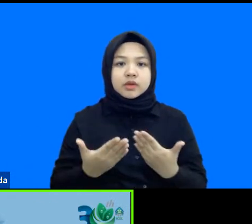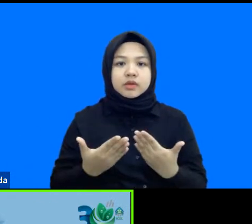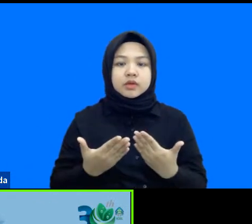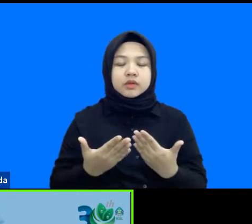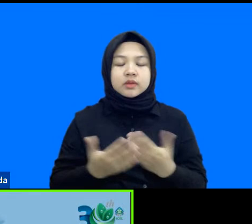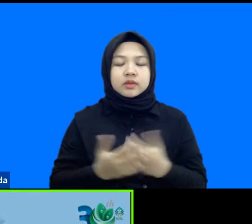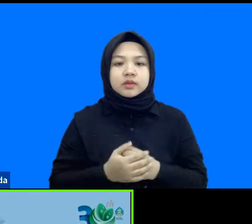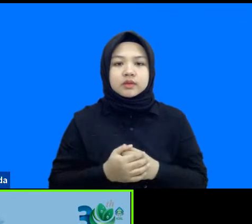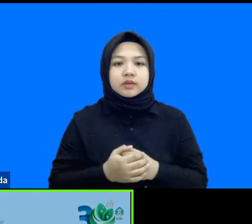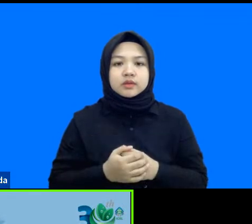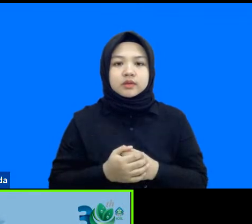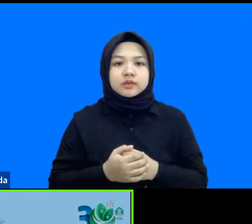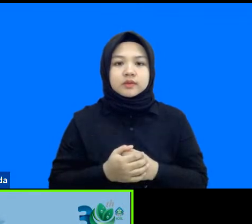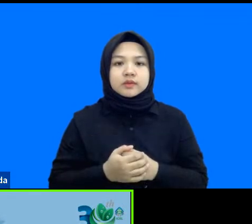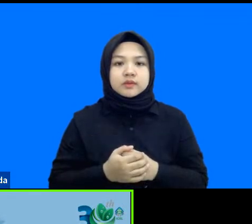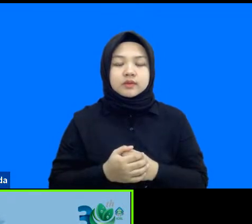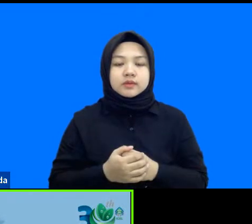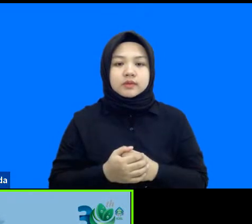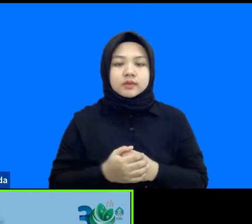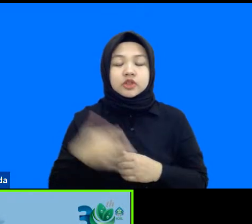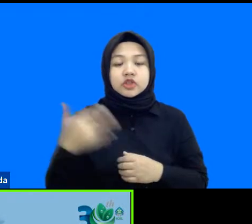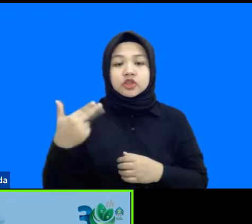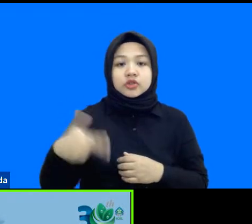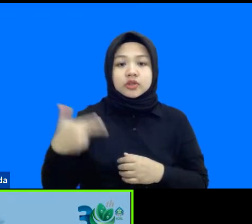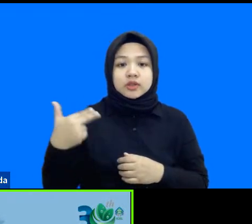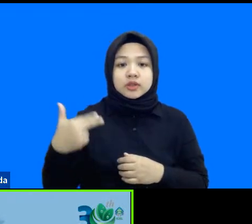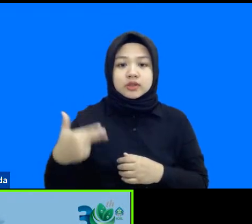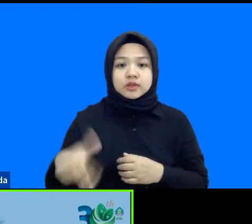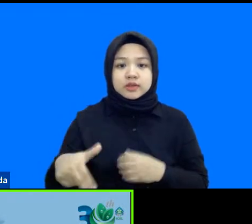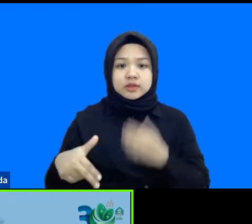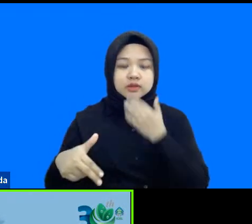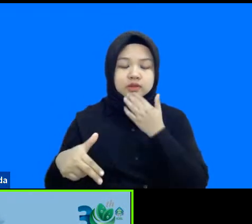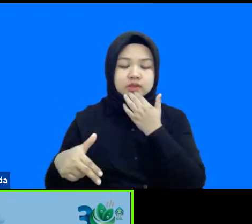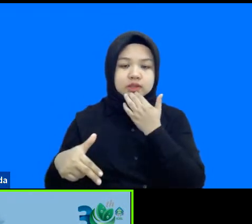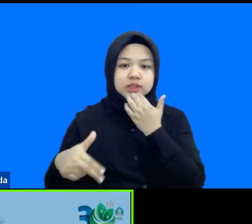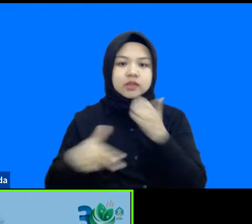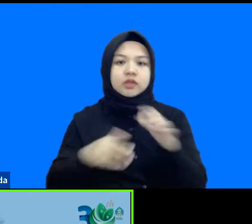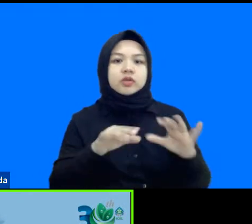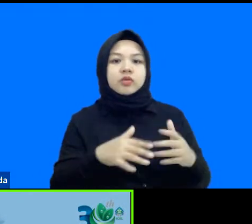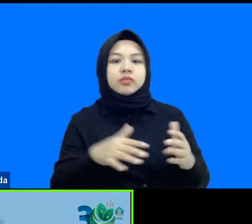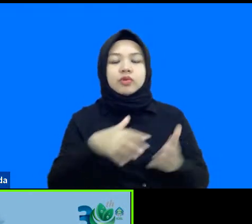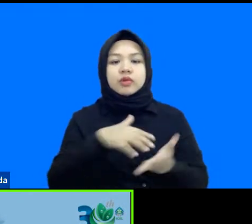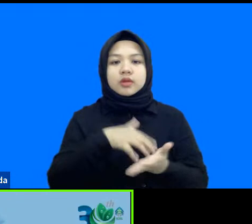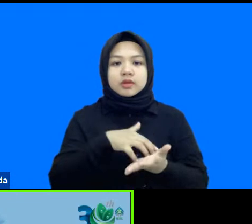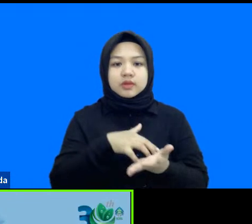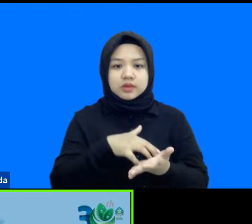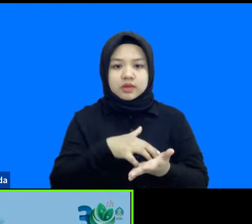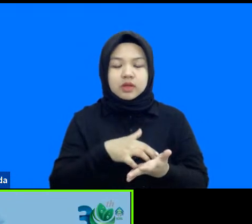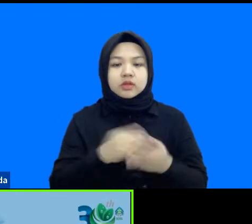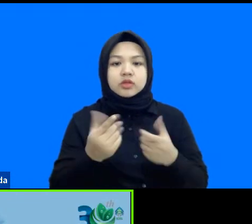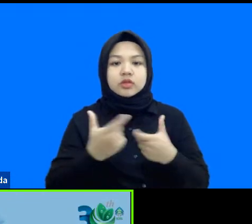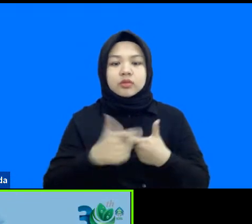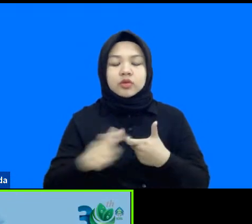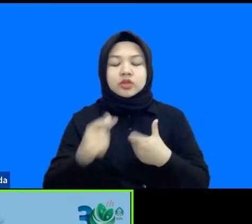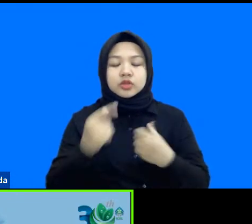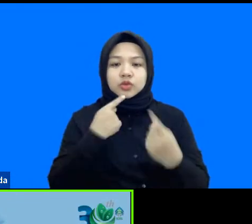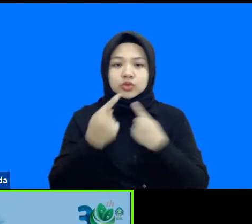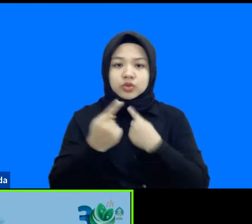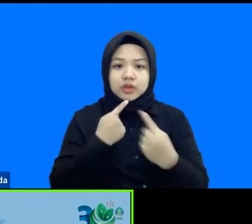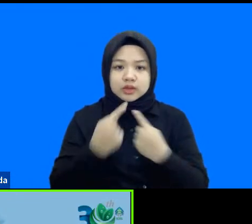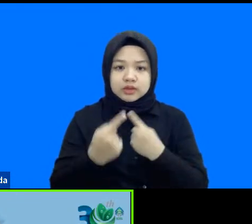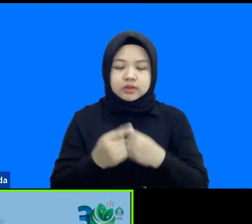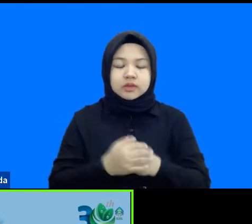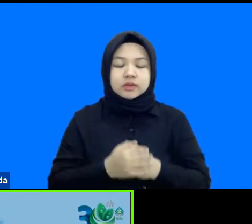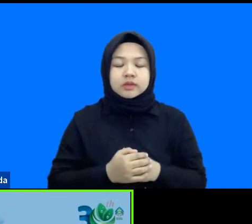shall consider gender, indigenous people, and vulnerable communities during the public consultation process, and substantively as